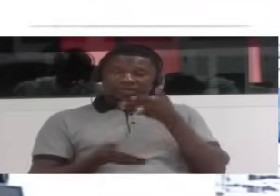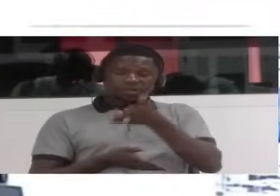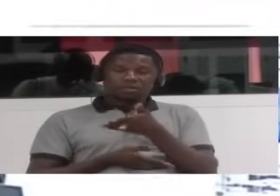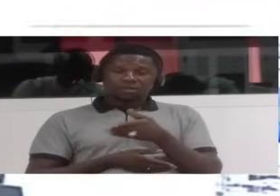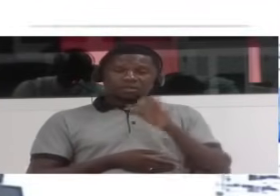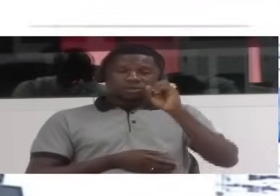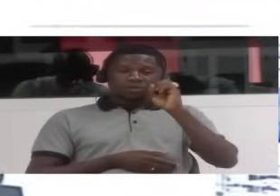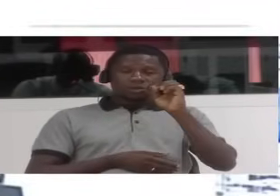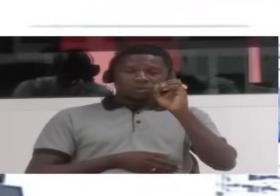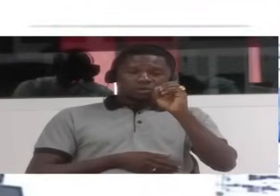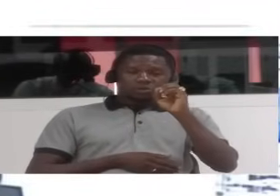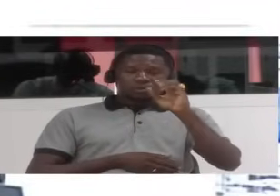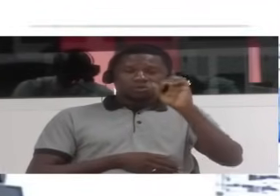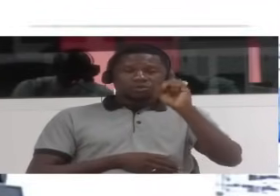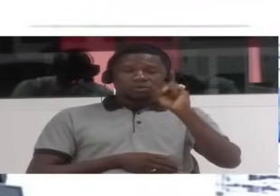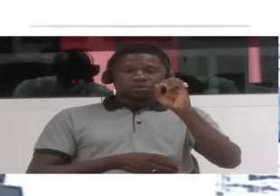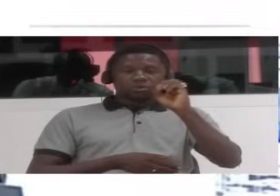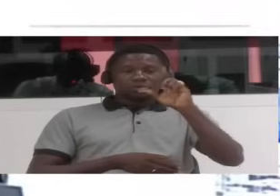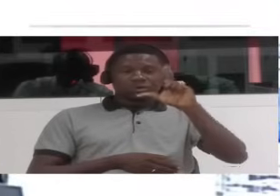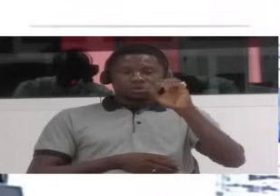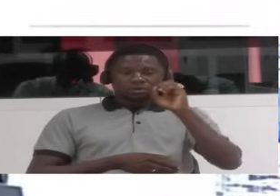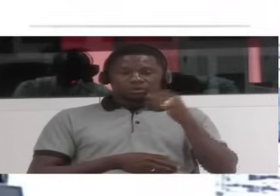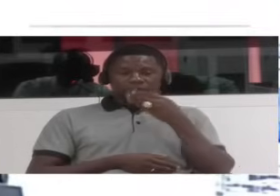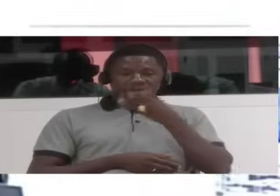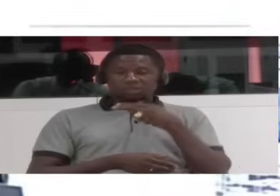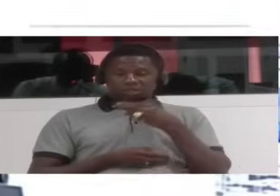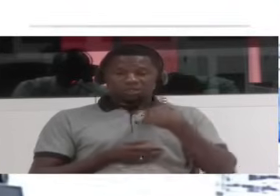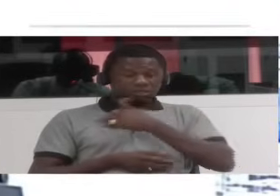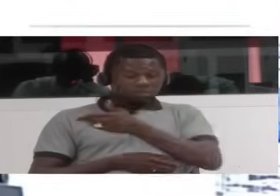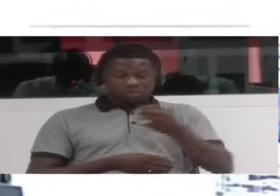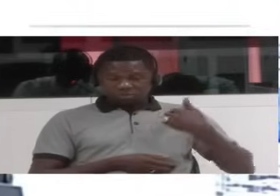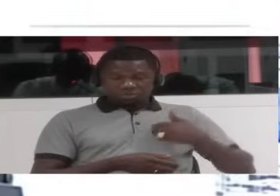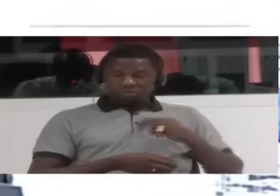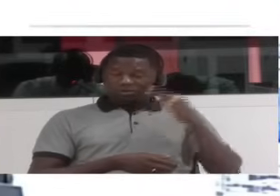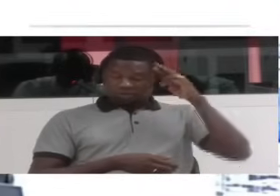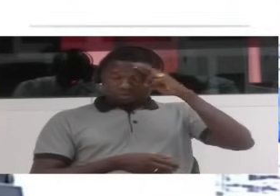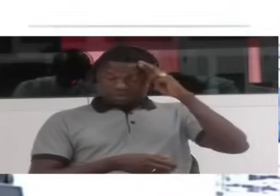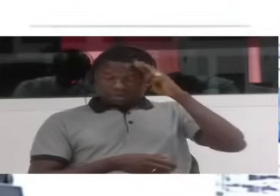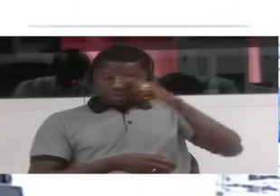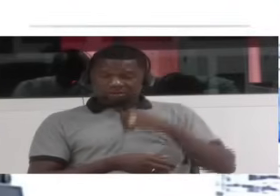mercenaries. The order from the head of state, the former president, Yahya Jammeh, is to